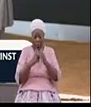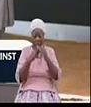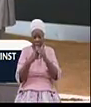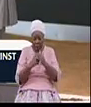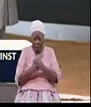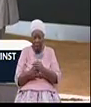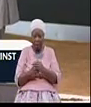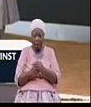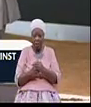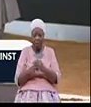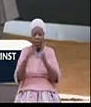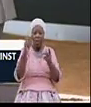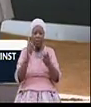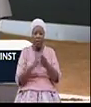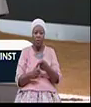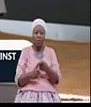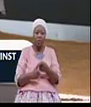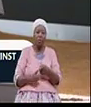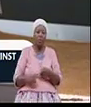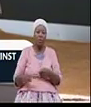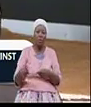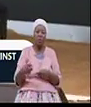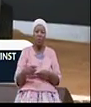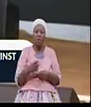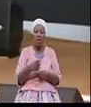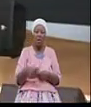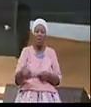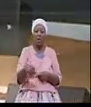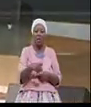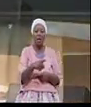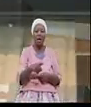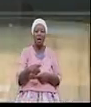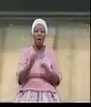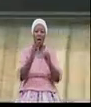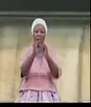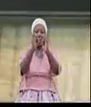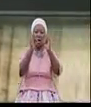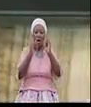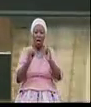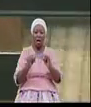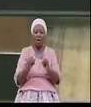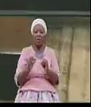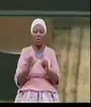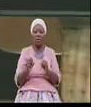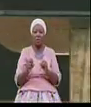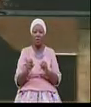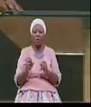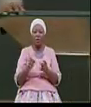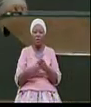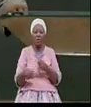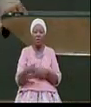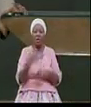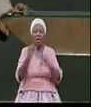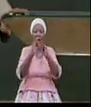bowed down to their idols, to their gods.